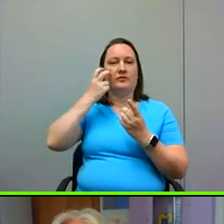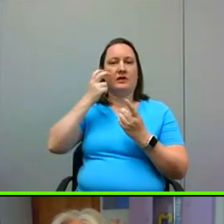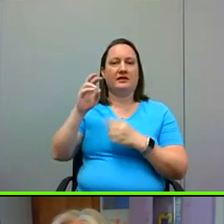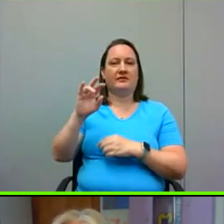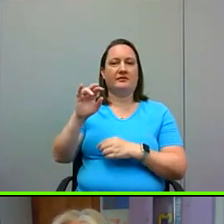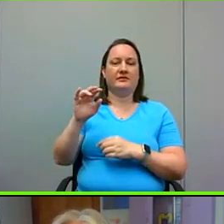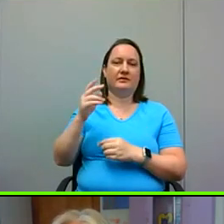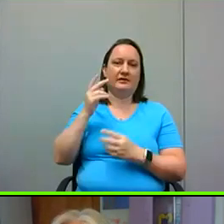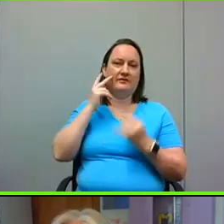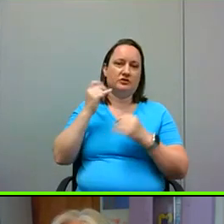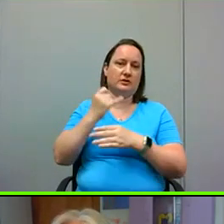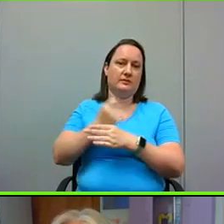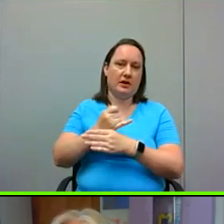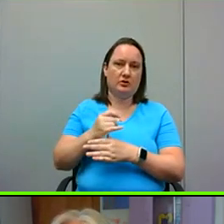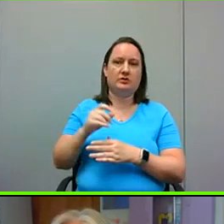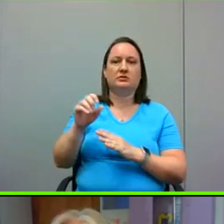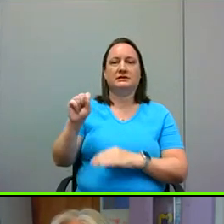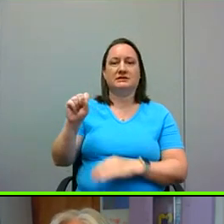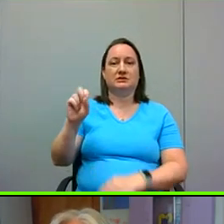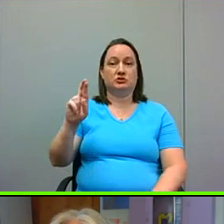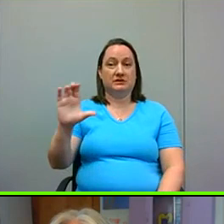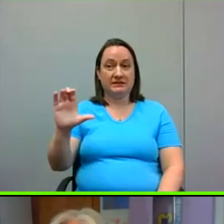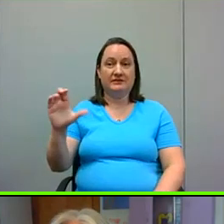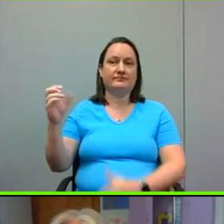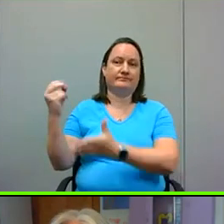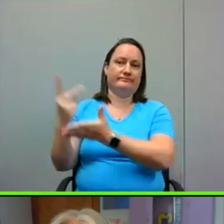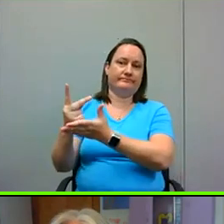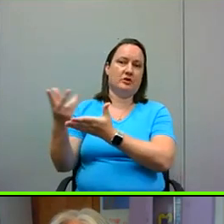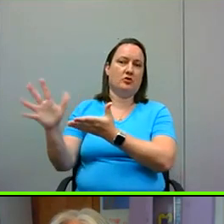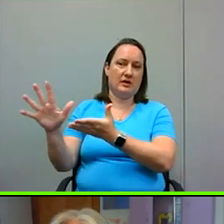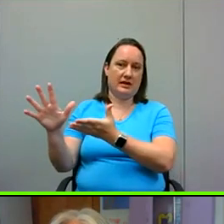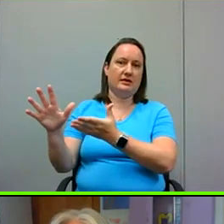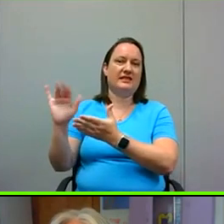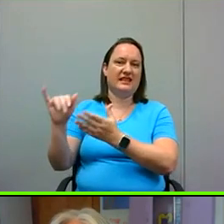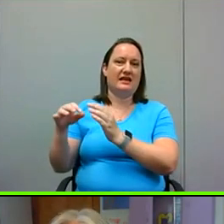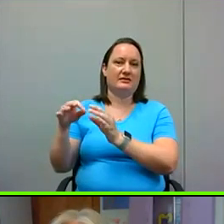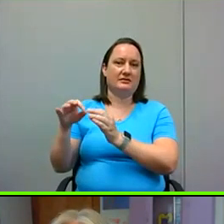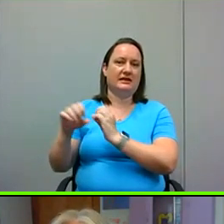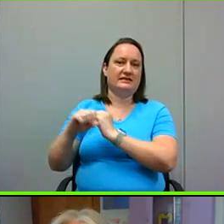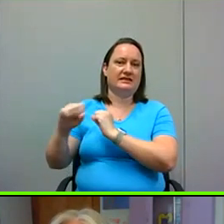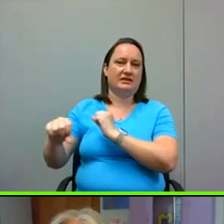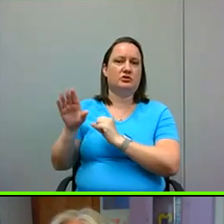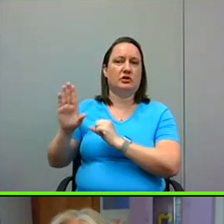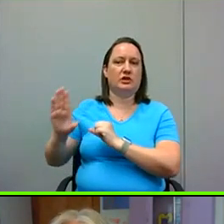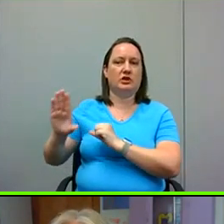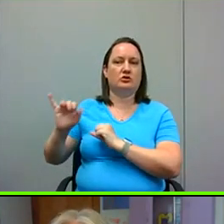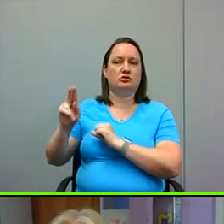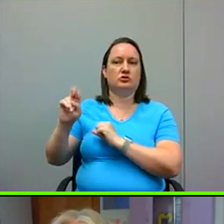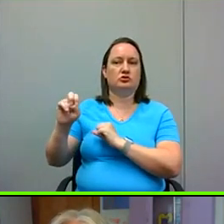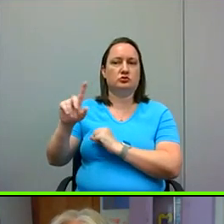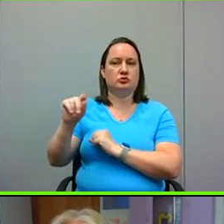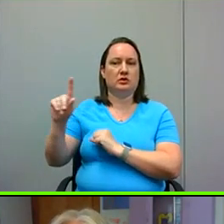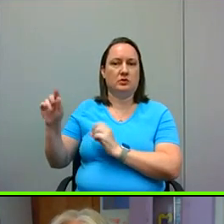Vision Impaired State Rehab Council has already approved this extension at their June 2020 meeting.